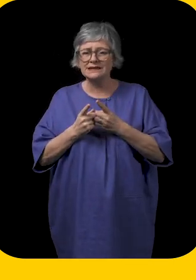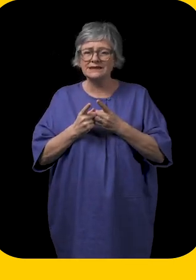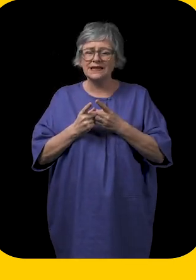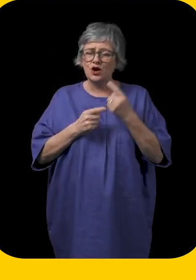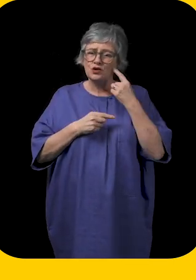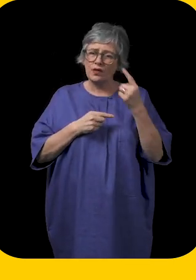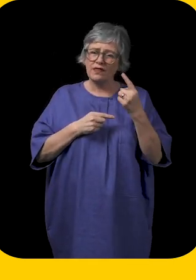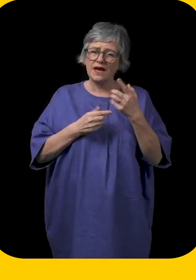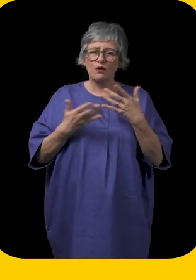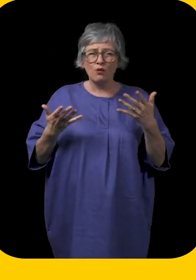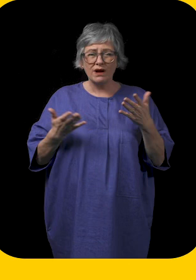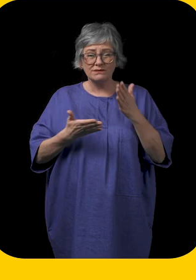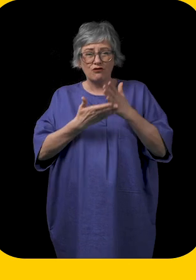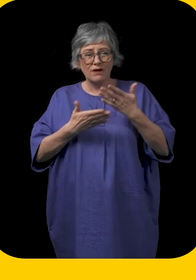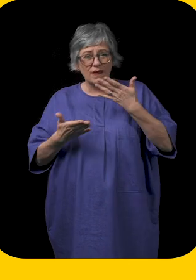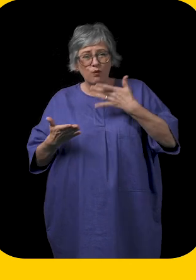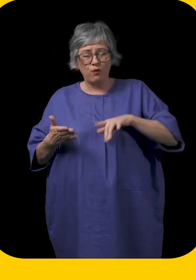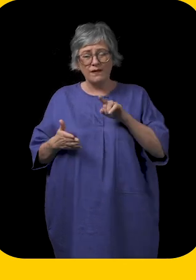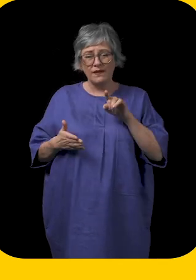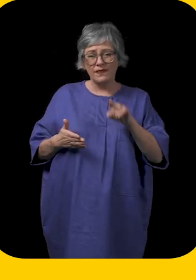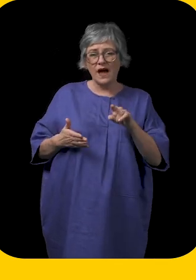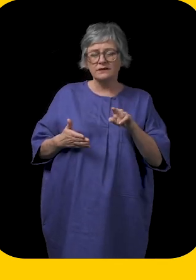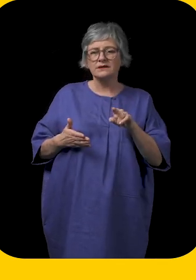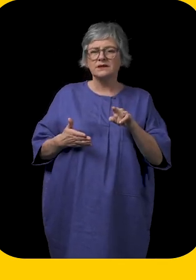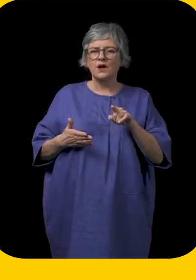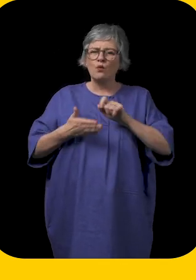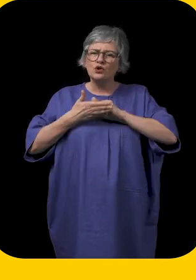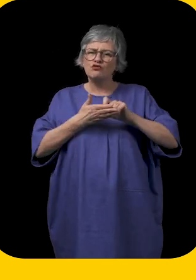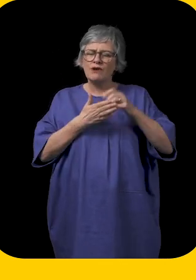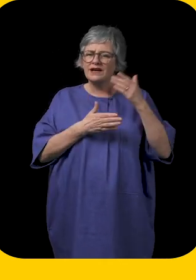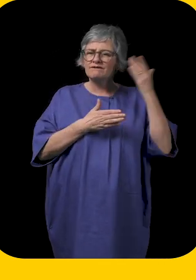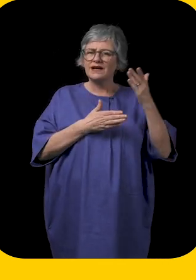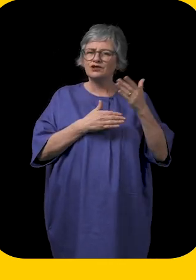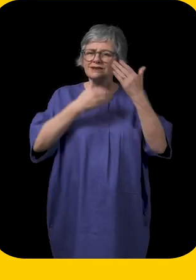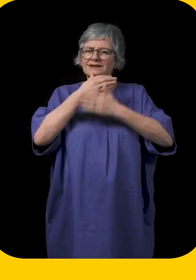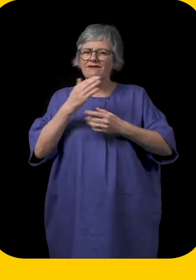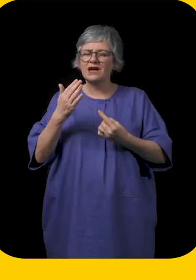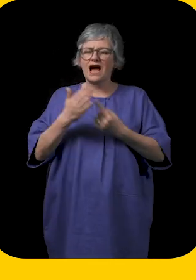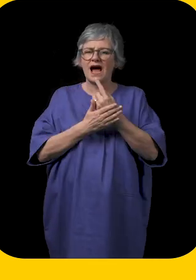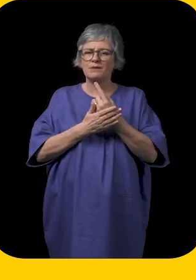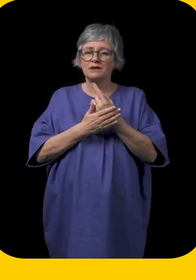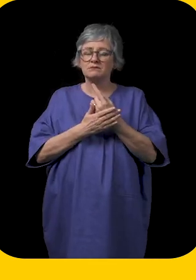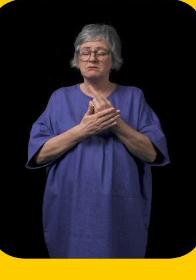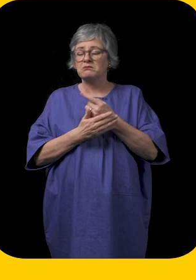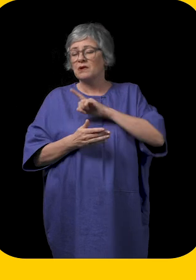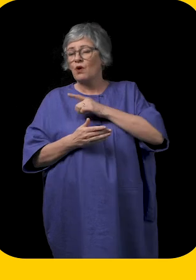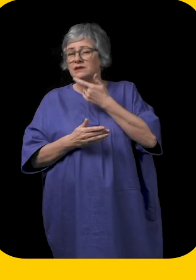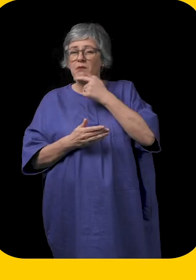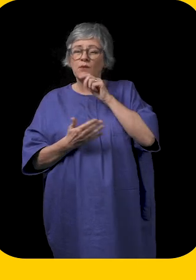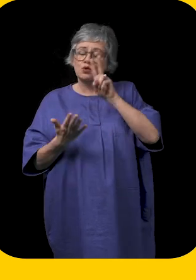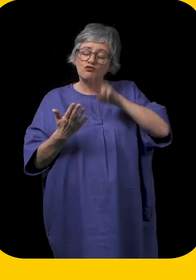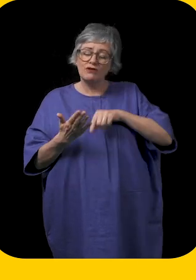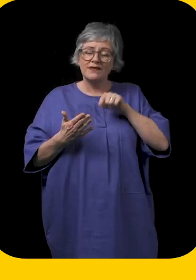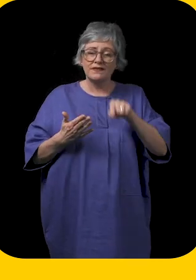things, and you know, and you think, well, do I really want that? And somehow when you write fiction, that doesn't